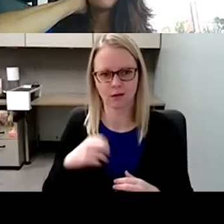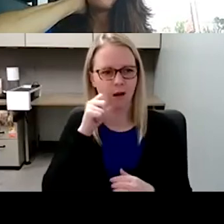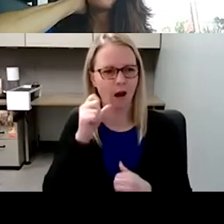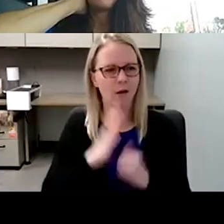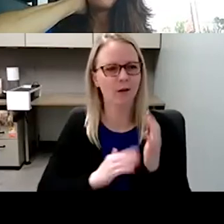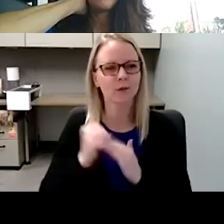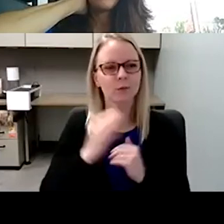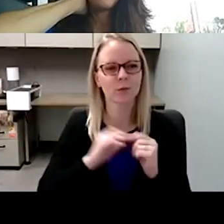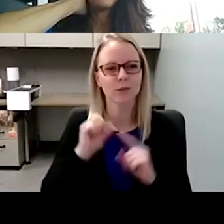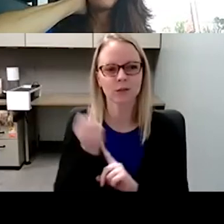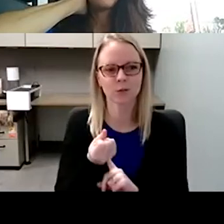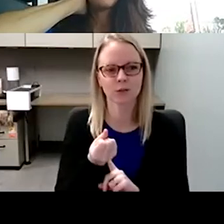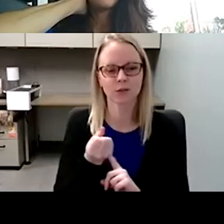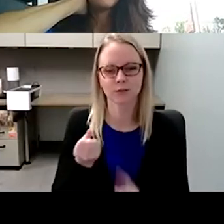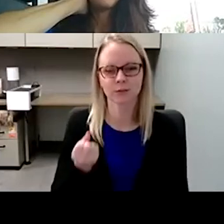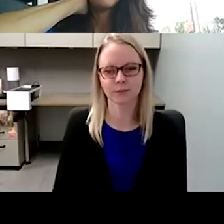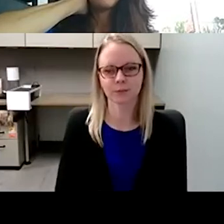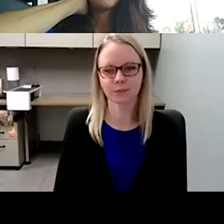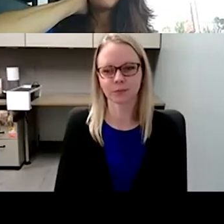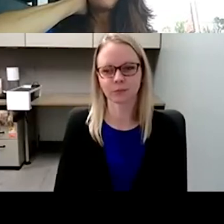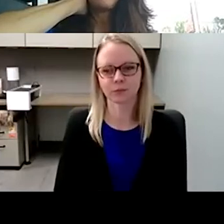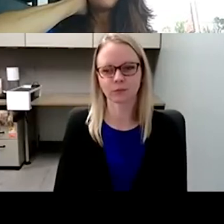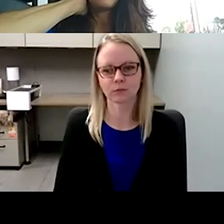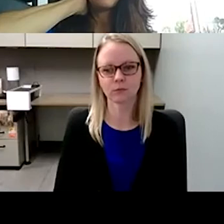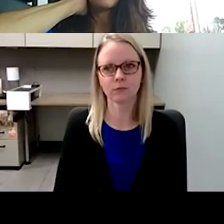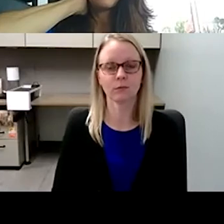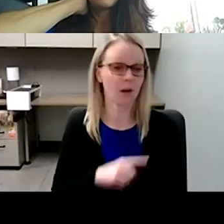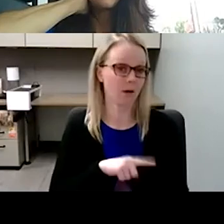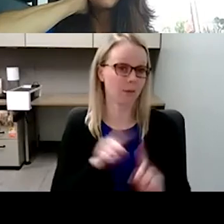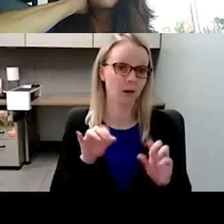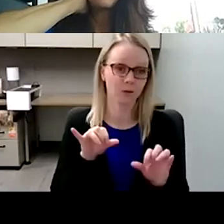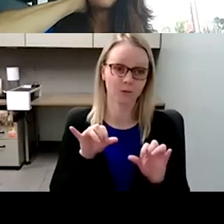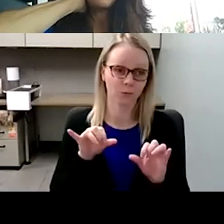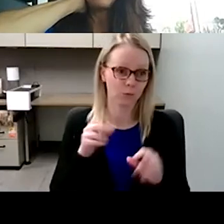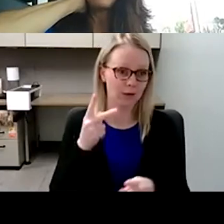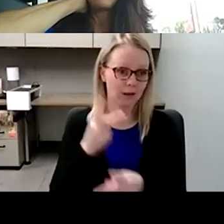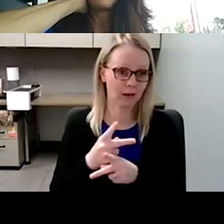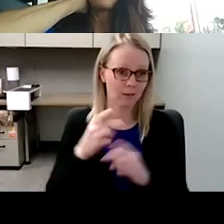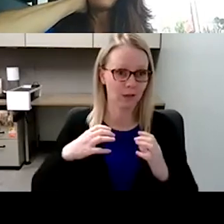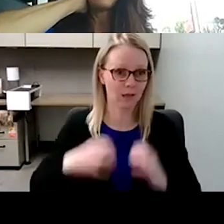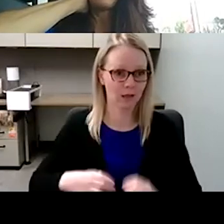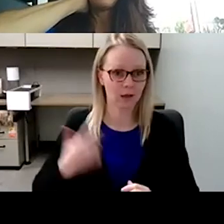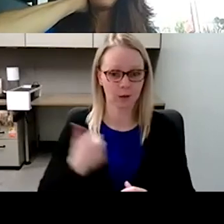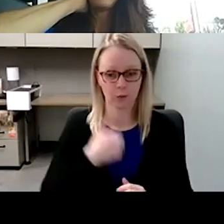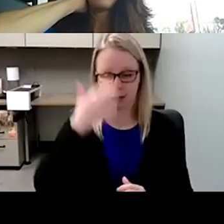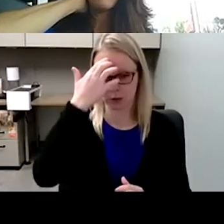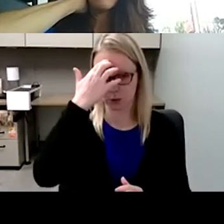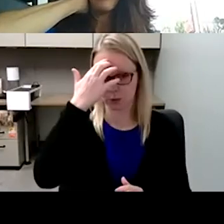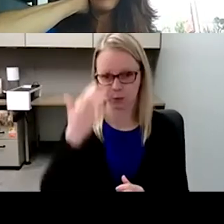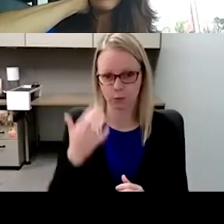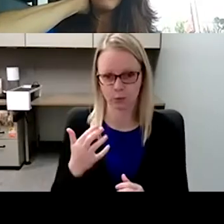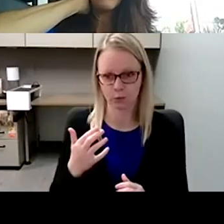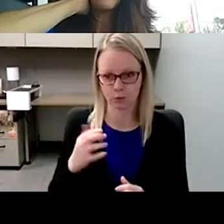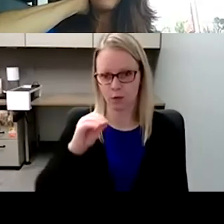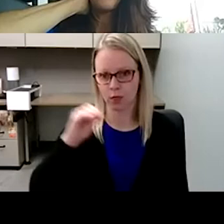uncomfortable situation to be in. But we stayed with the client. And we knew that obviously they could make the rates